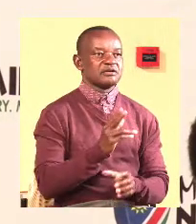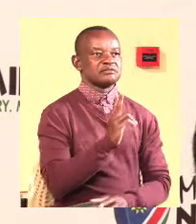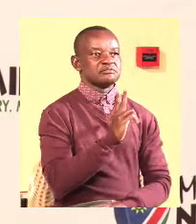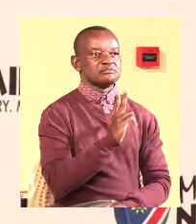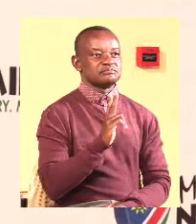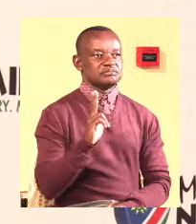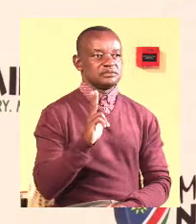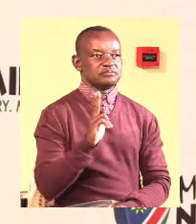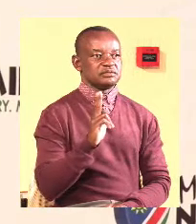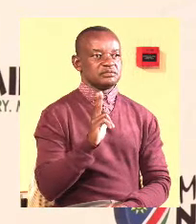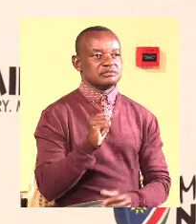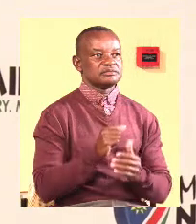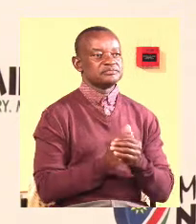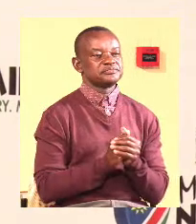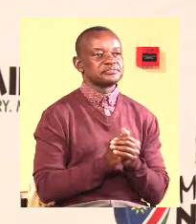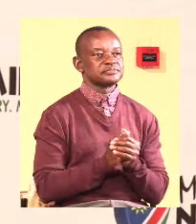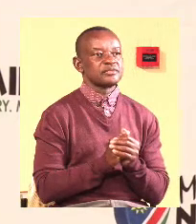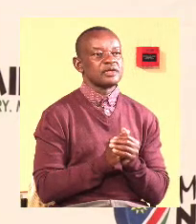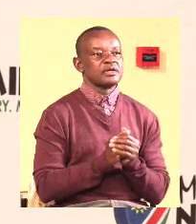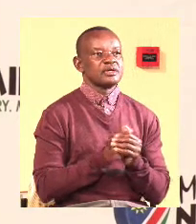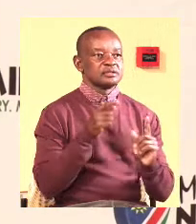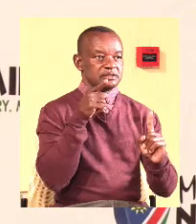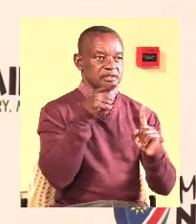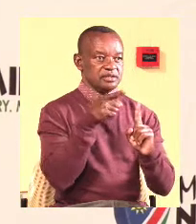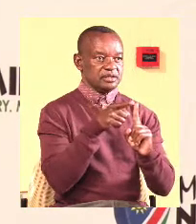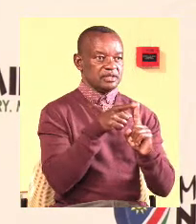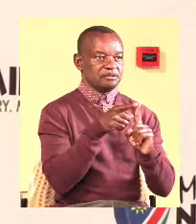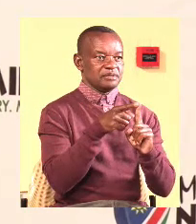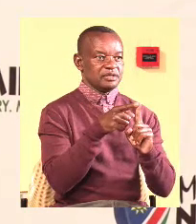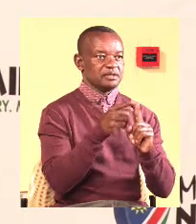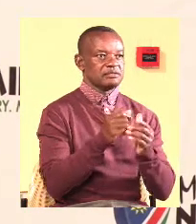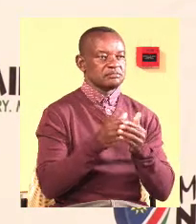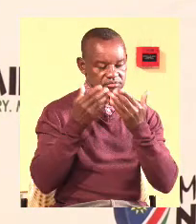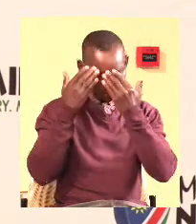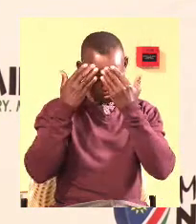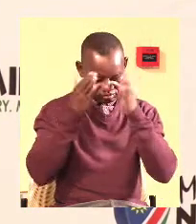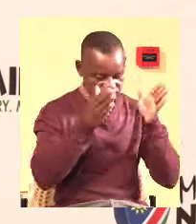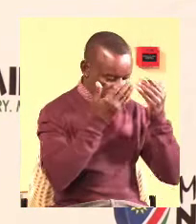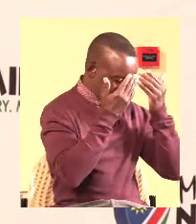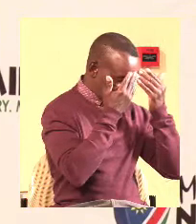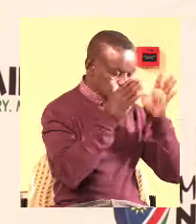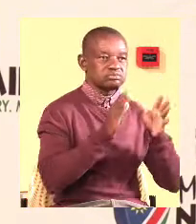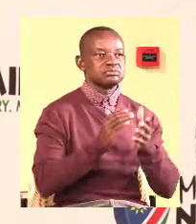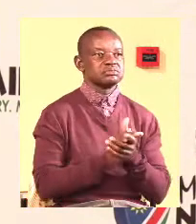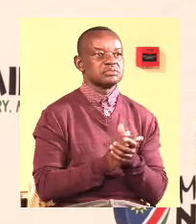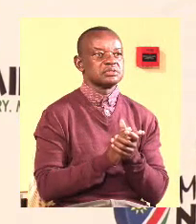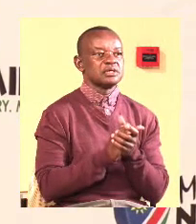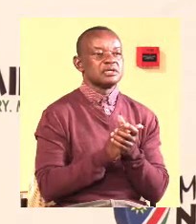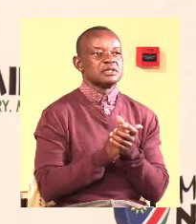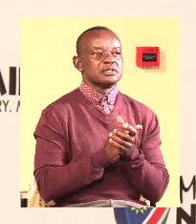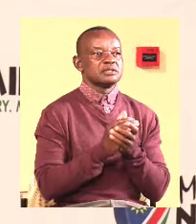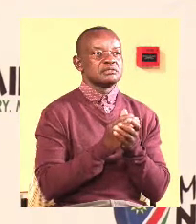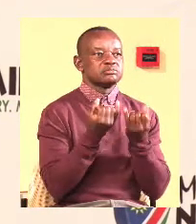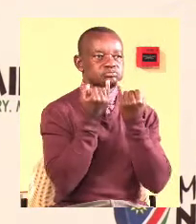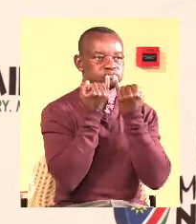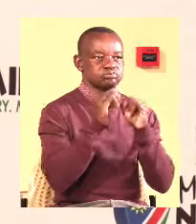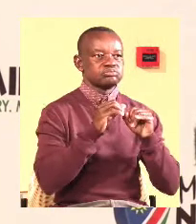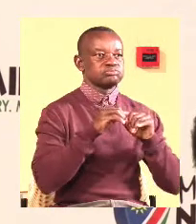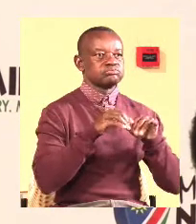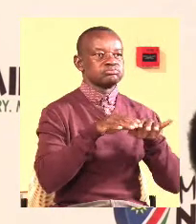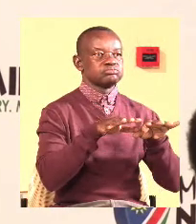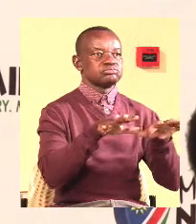create awareness and sharing information so that you rescue the nation.